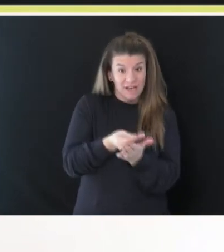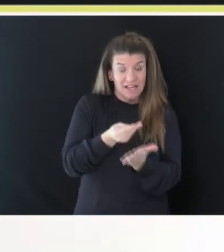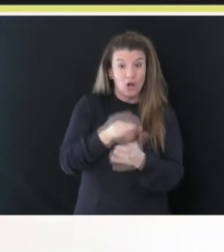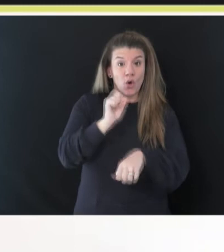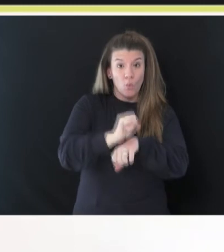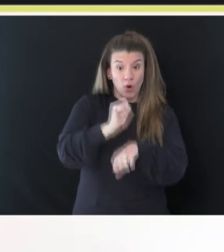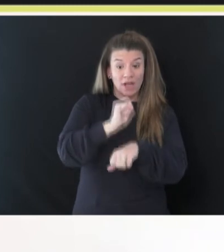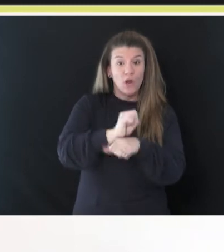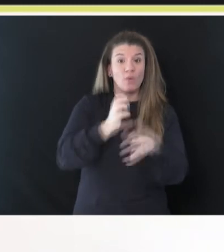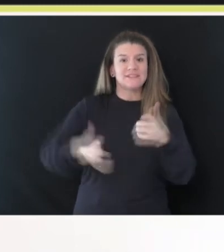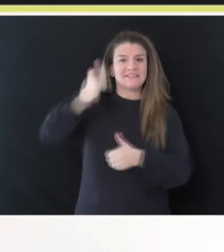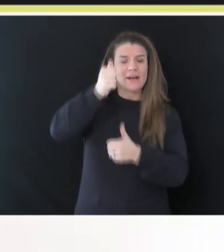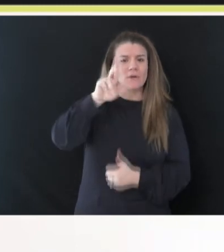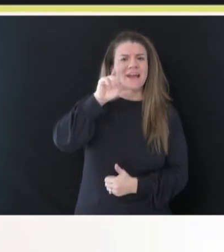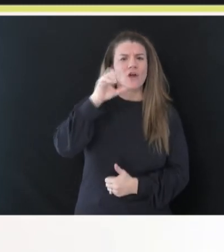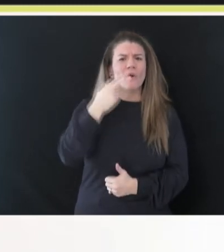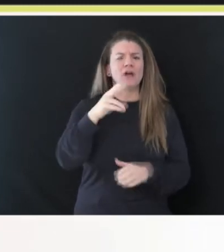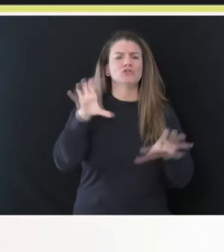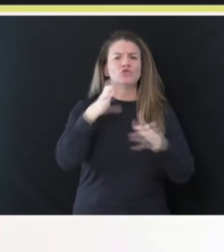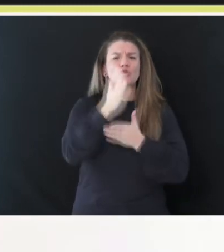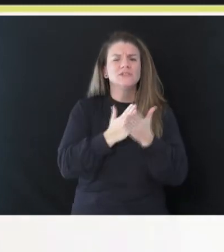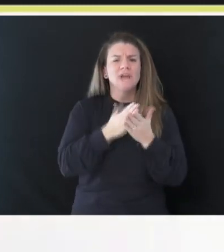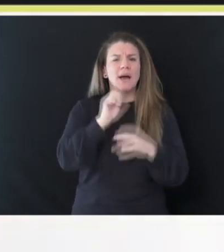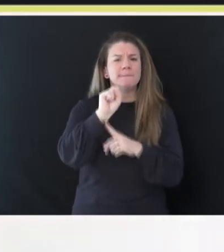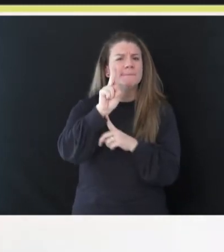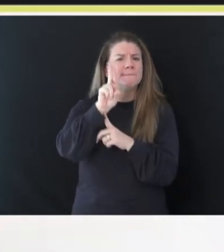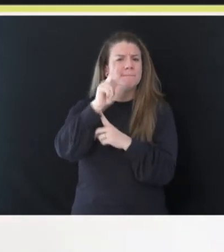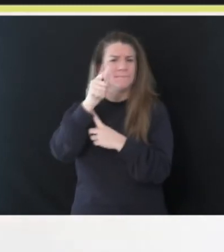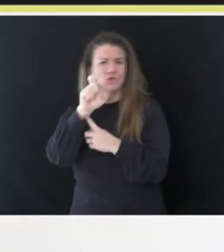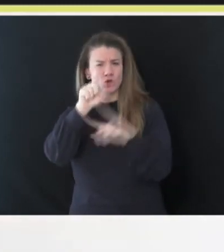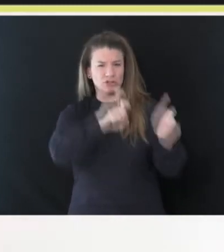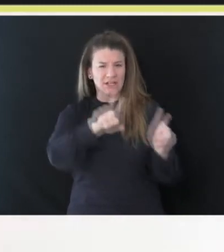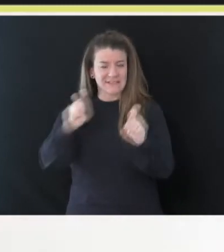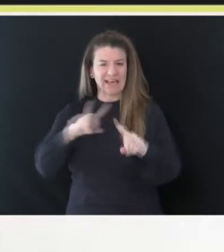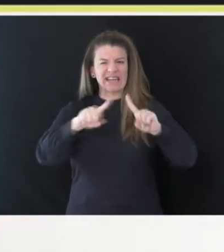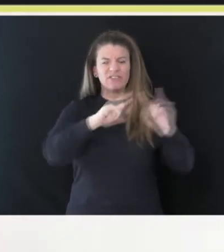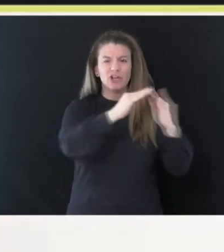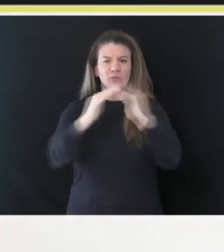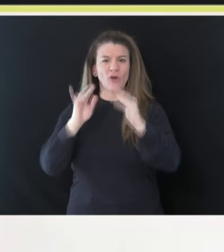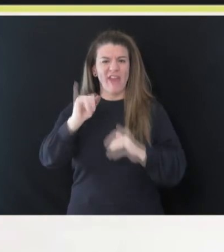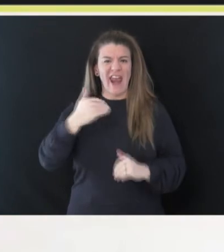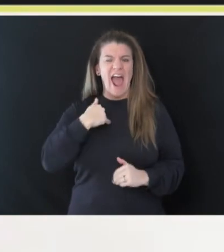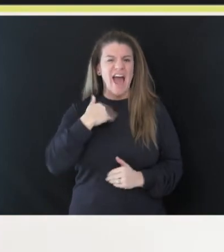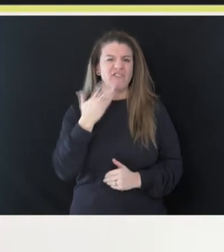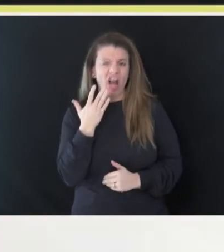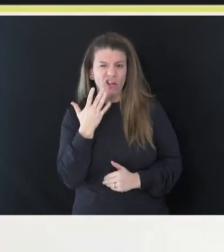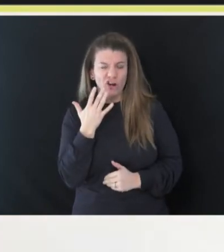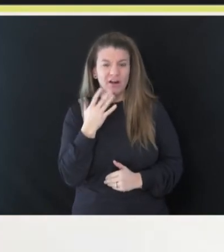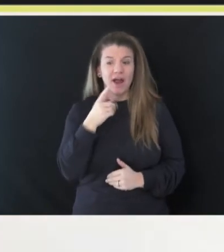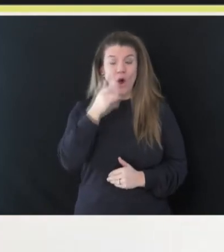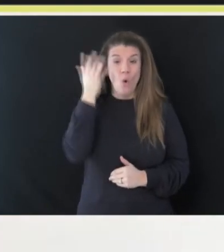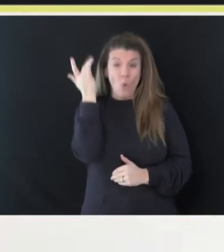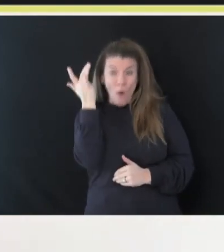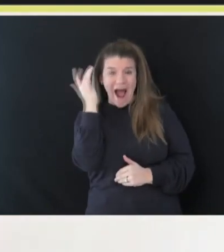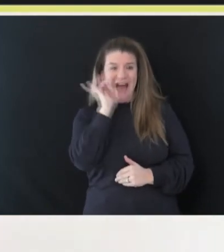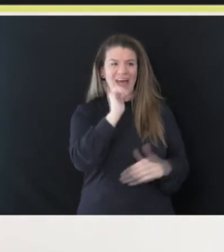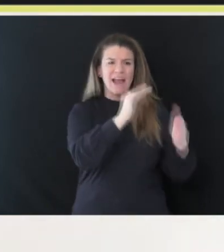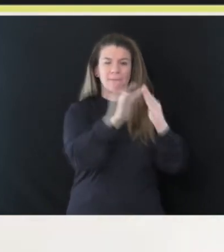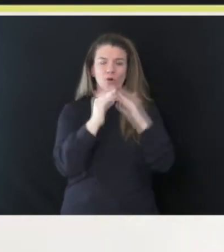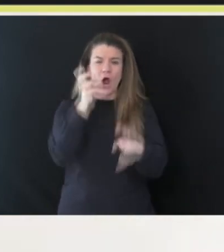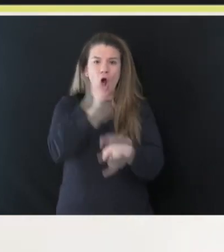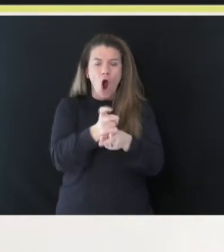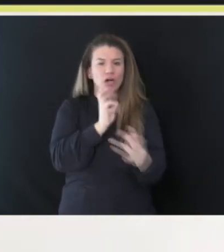Secretary Crouch to do some surge testing in communities of color because of the community being hard to